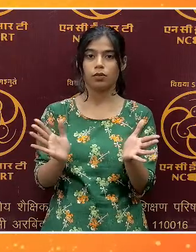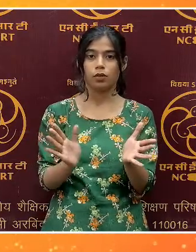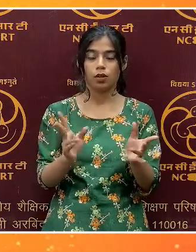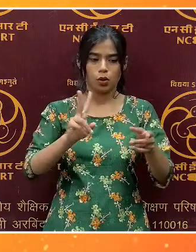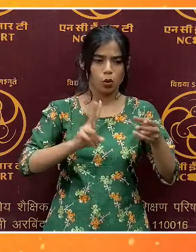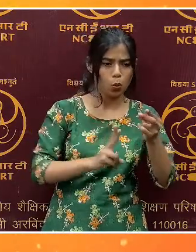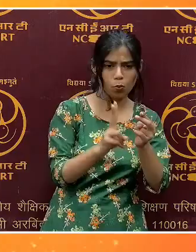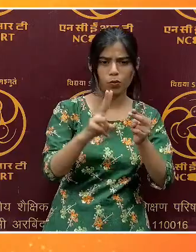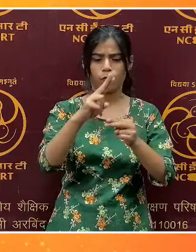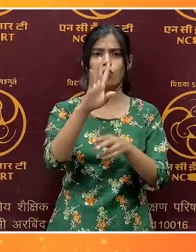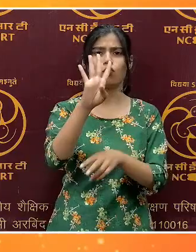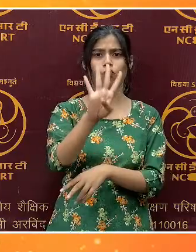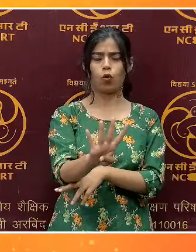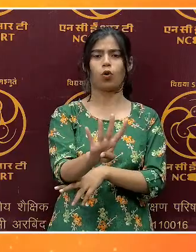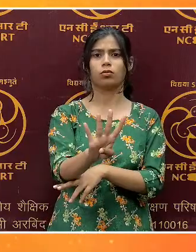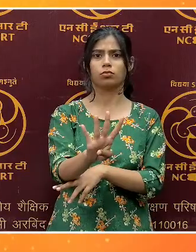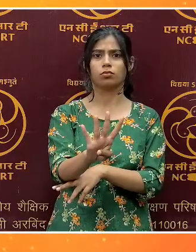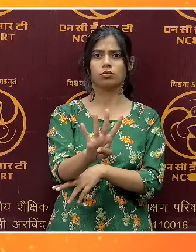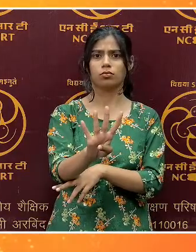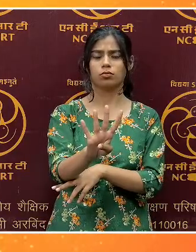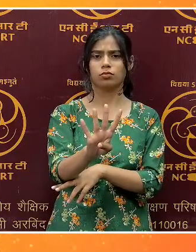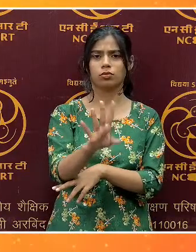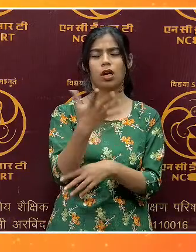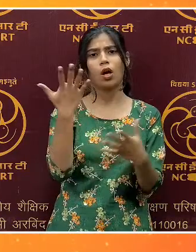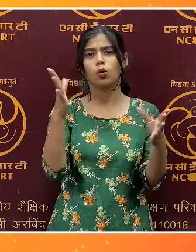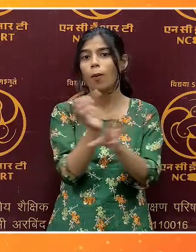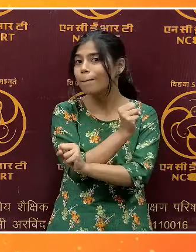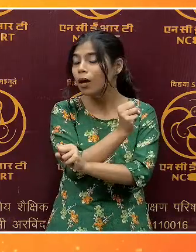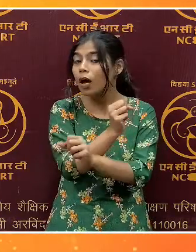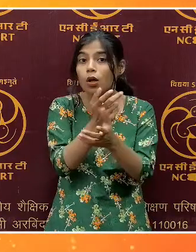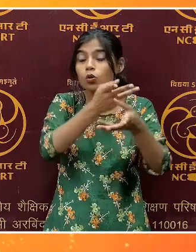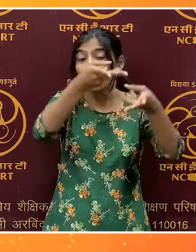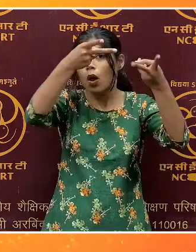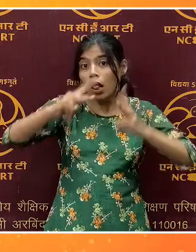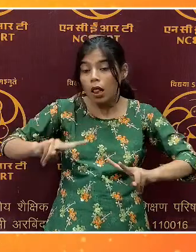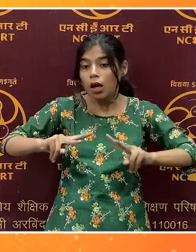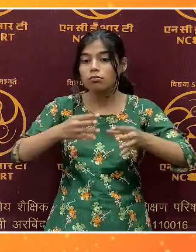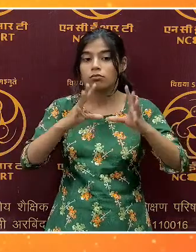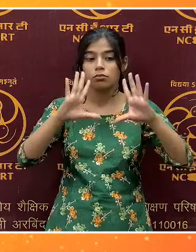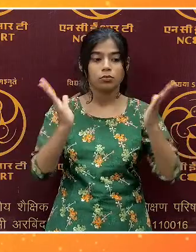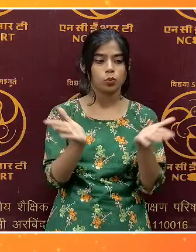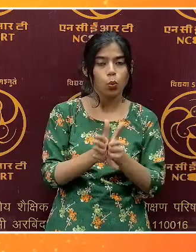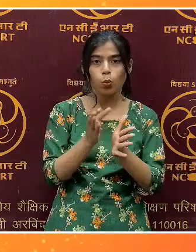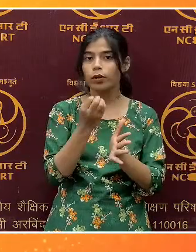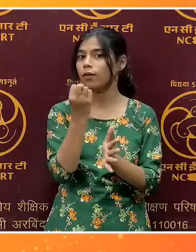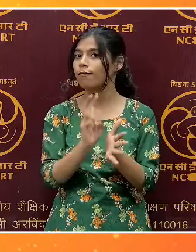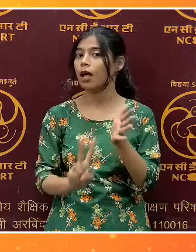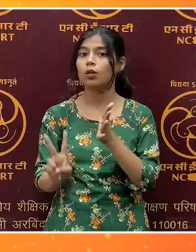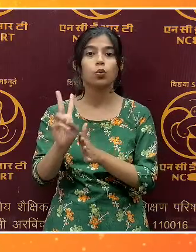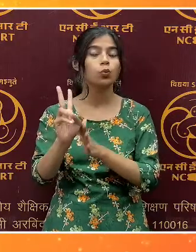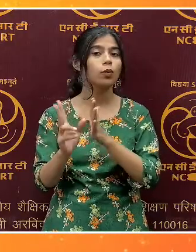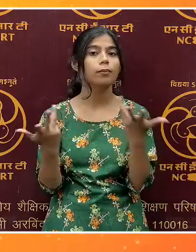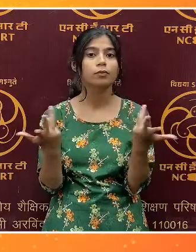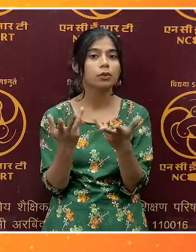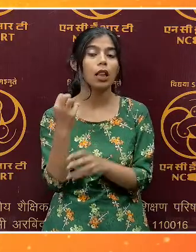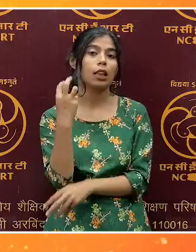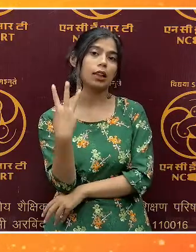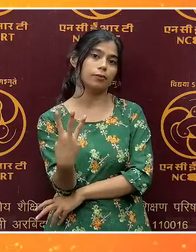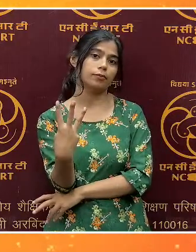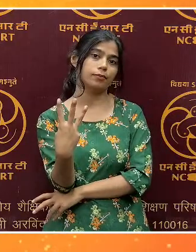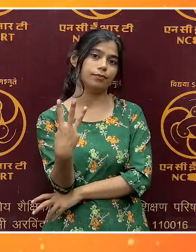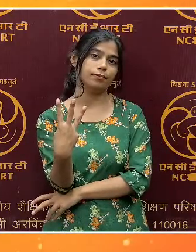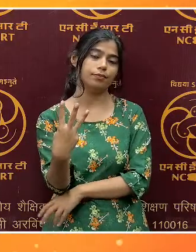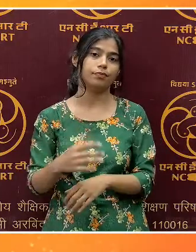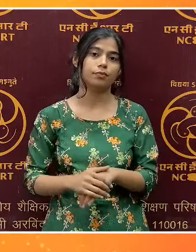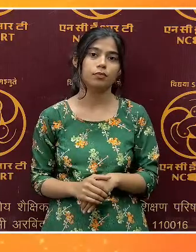off 4 meter from it, you are left with 3 meters. So, simple algebraic addition or subtraction works for